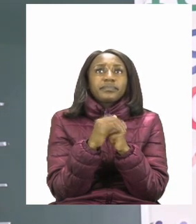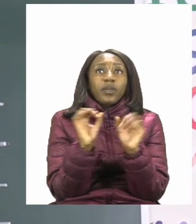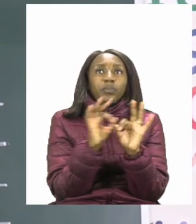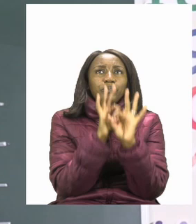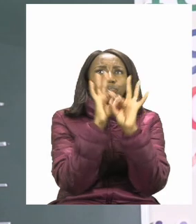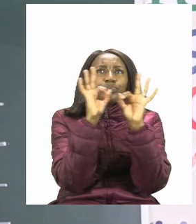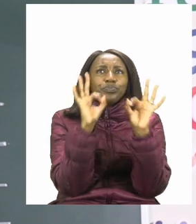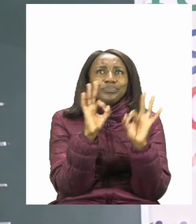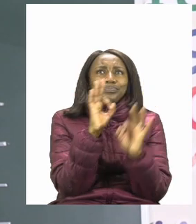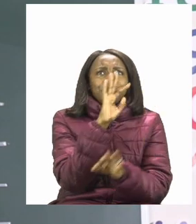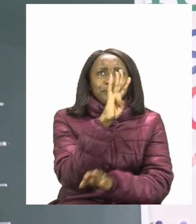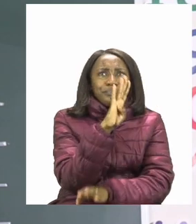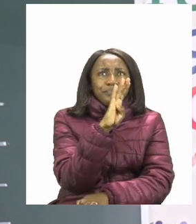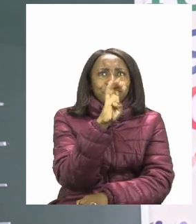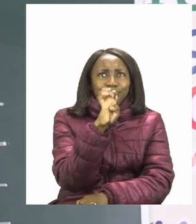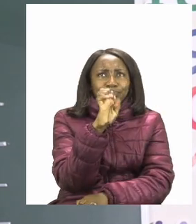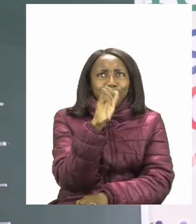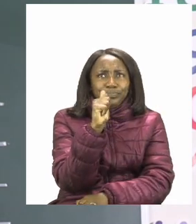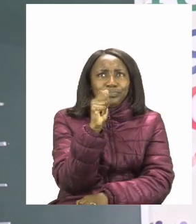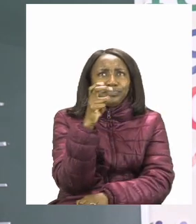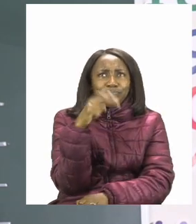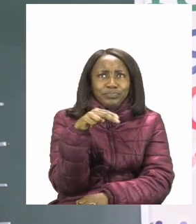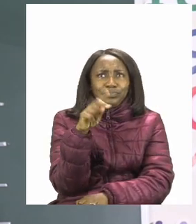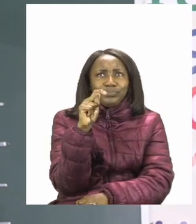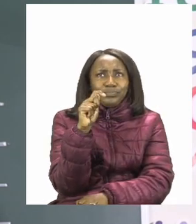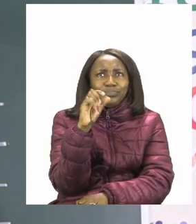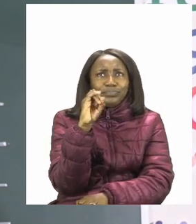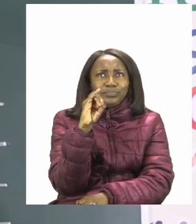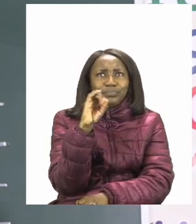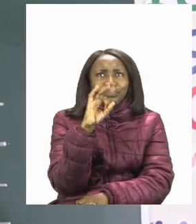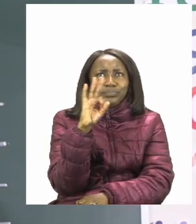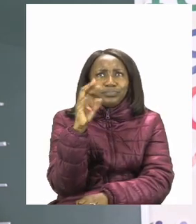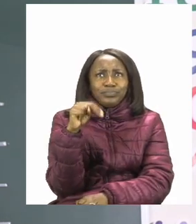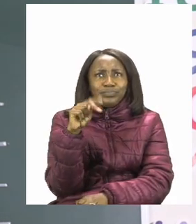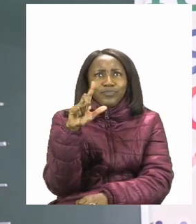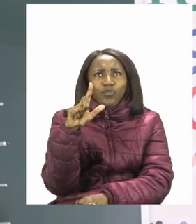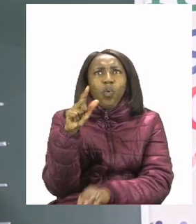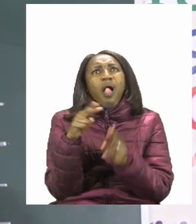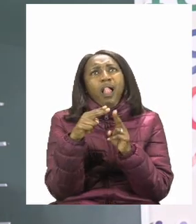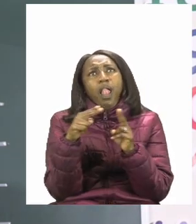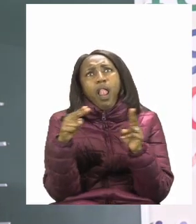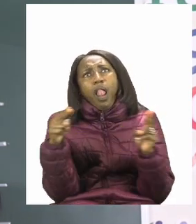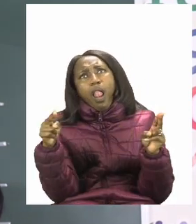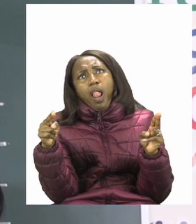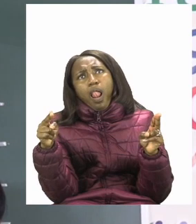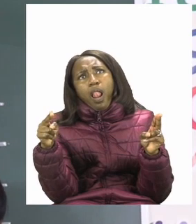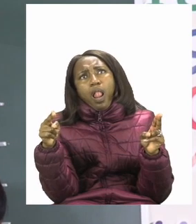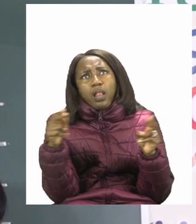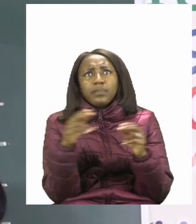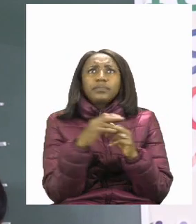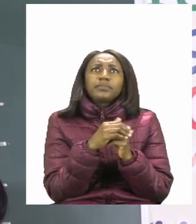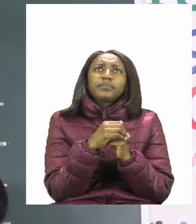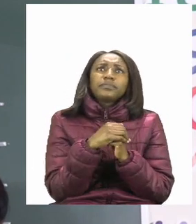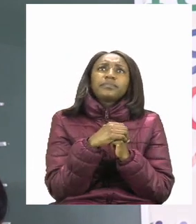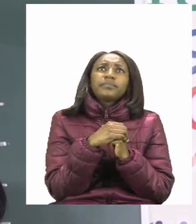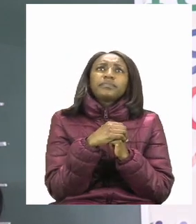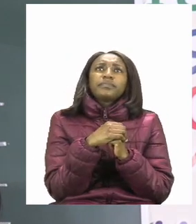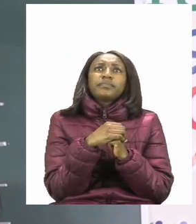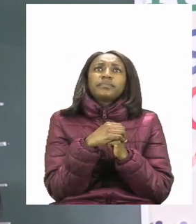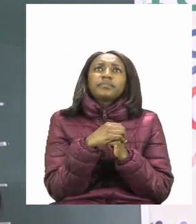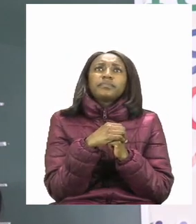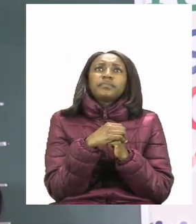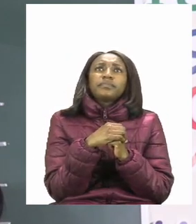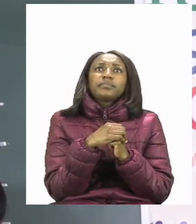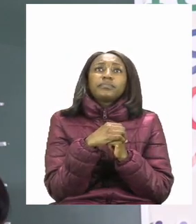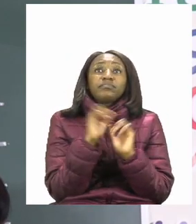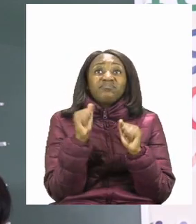is quite long. So if you're going to write it, make sure you spell it correctly. You can even copy